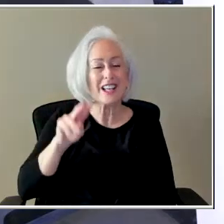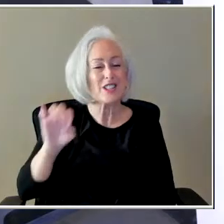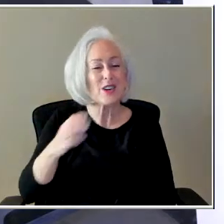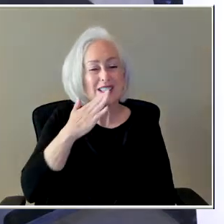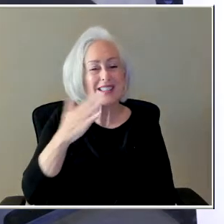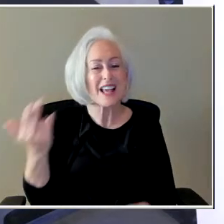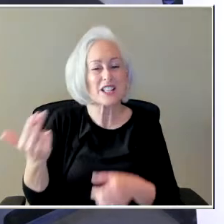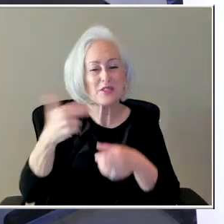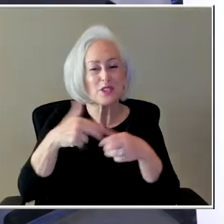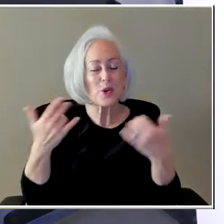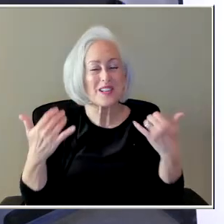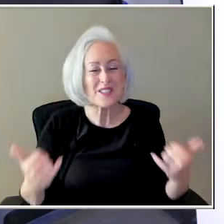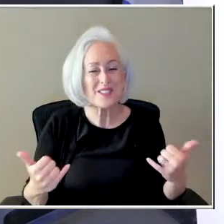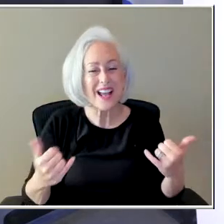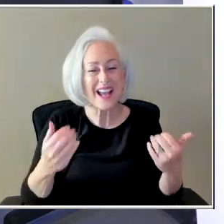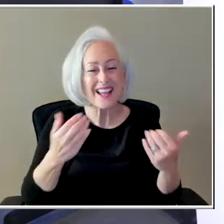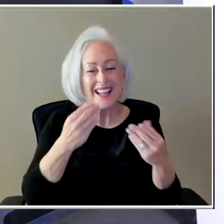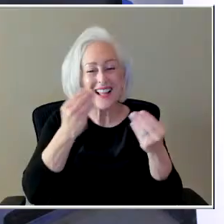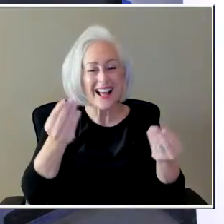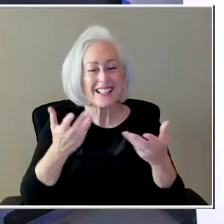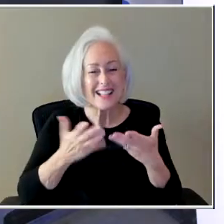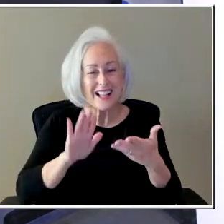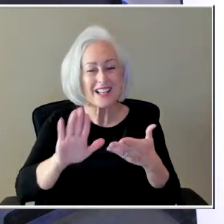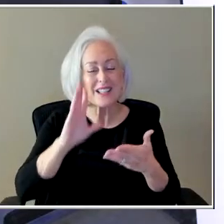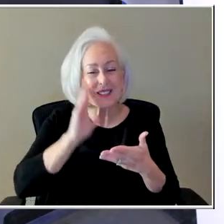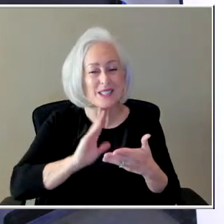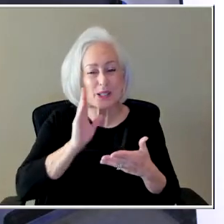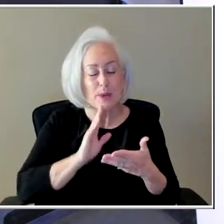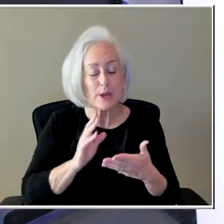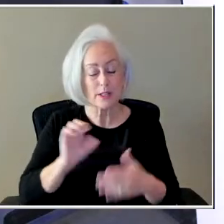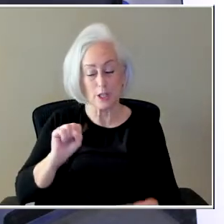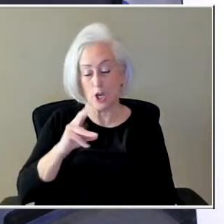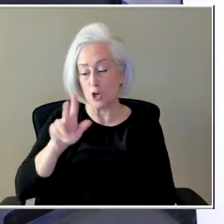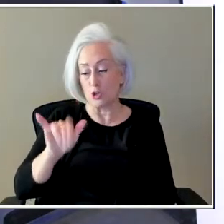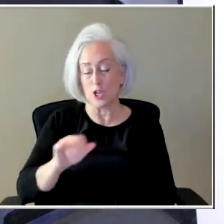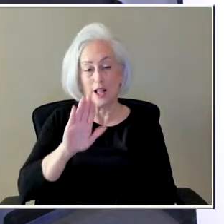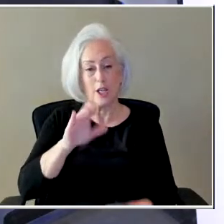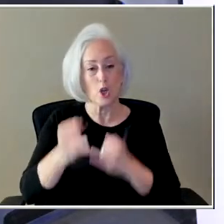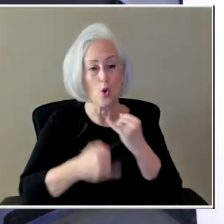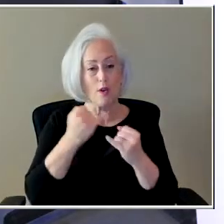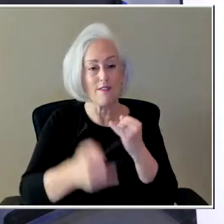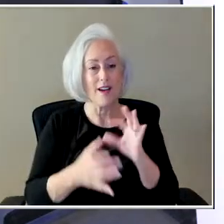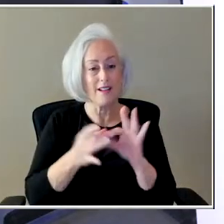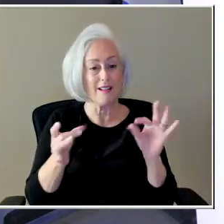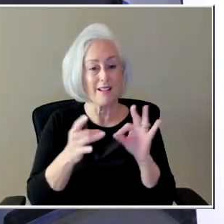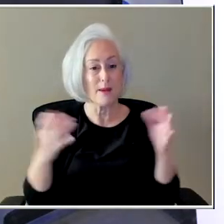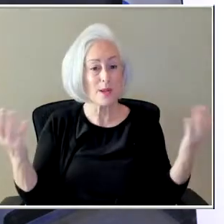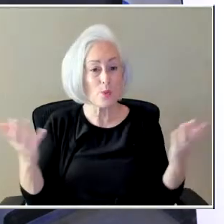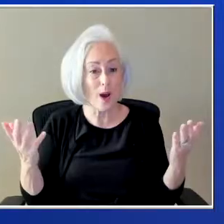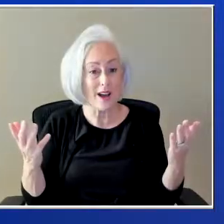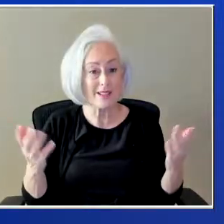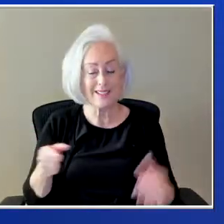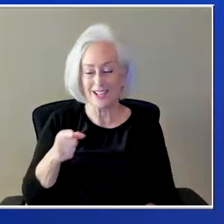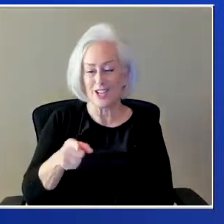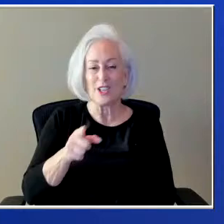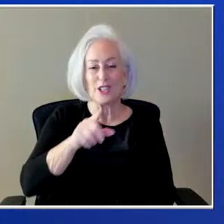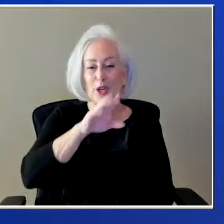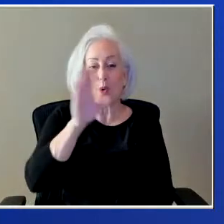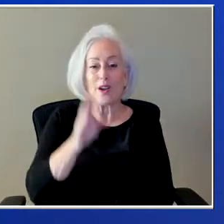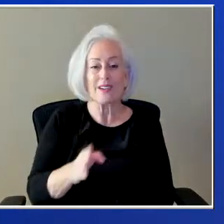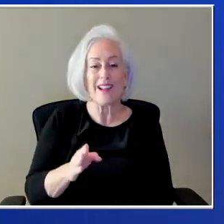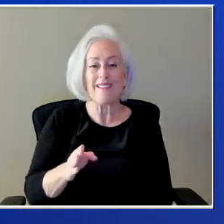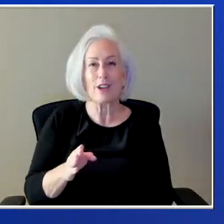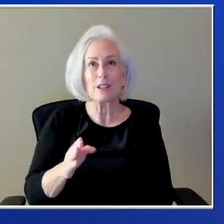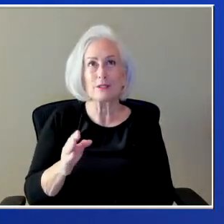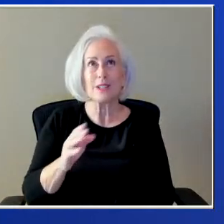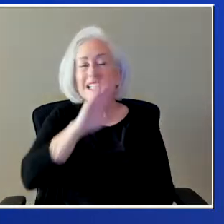experience and your story. Shelley, what's the big takeaway from folks who are listening and watching today? It's never too late to get your quality